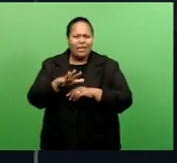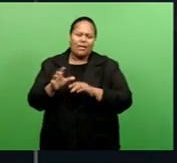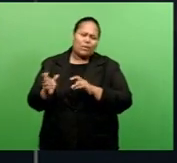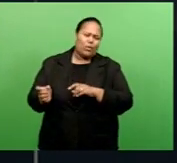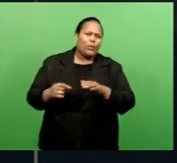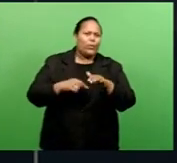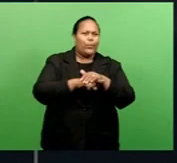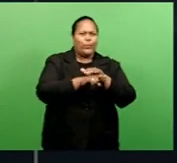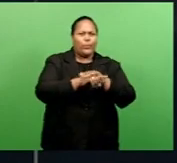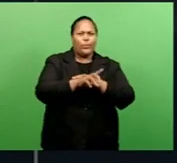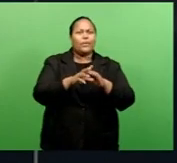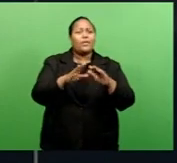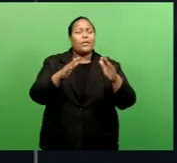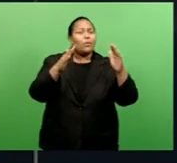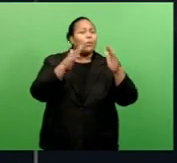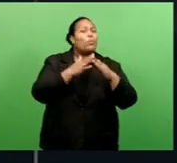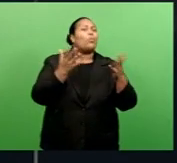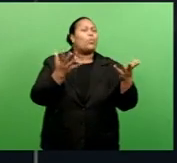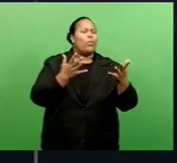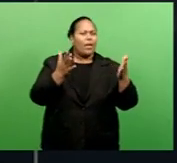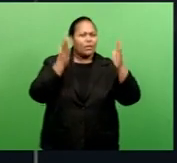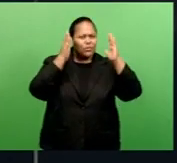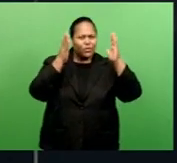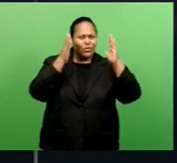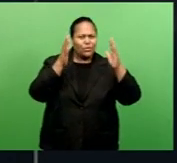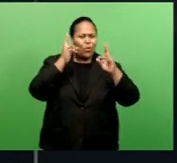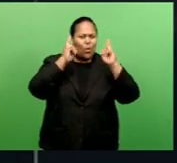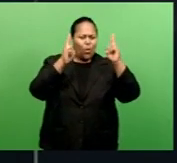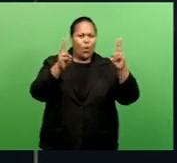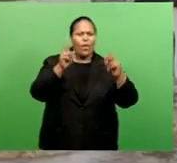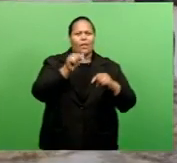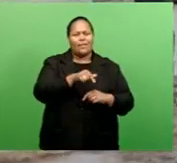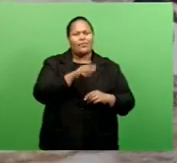nearby church, hall and school. Kelly Badala reports.